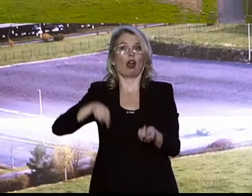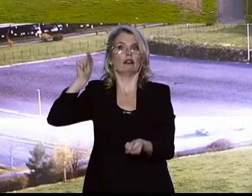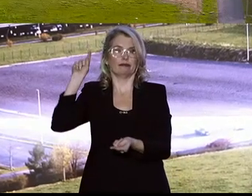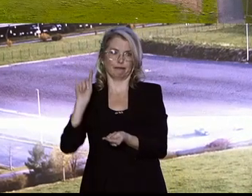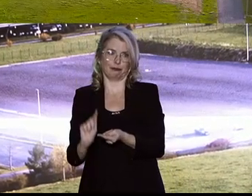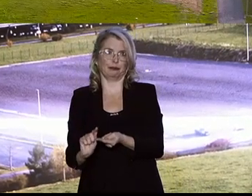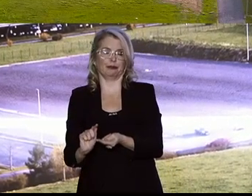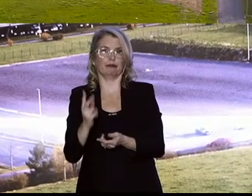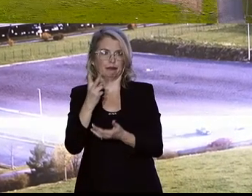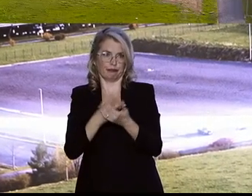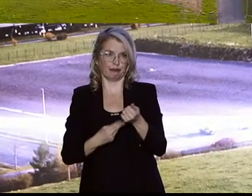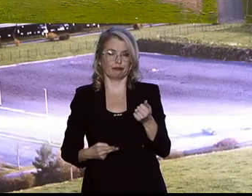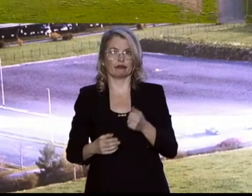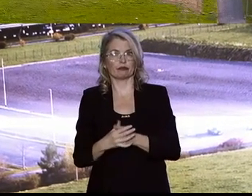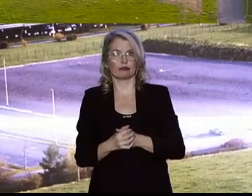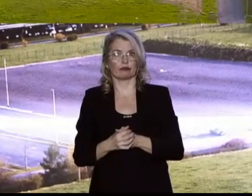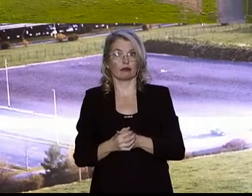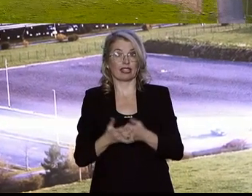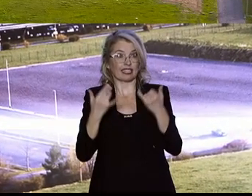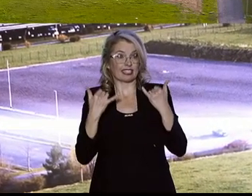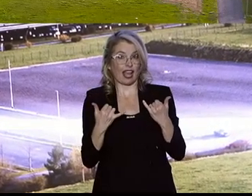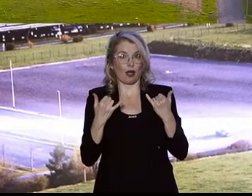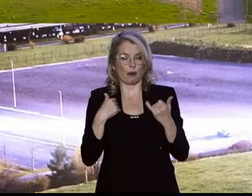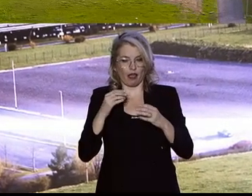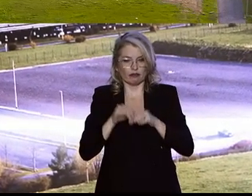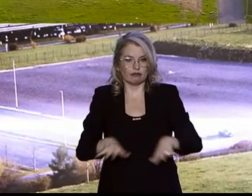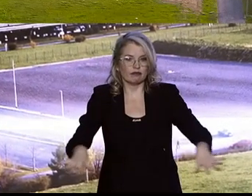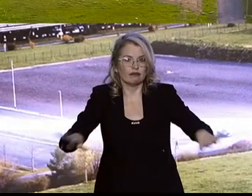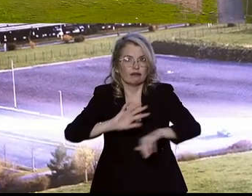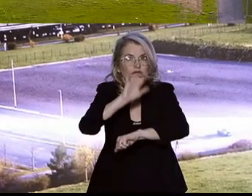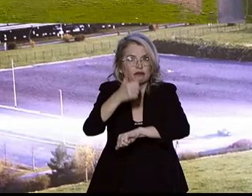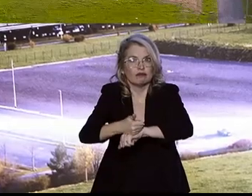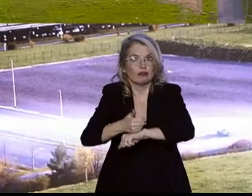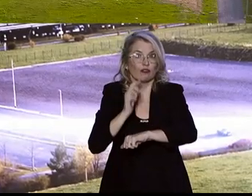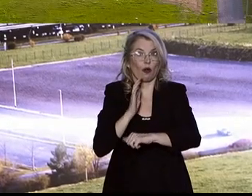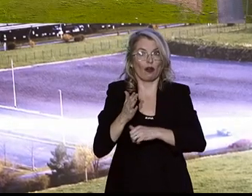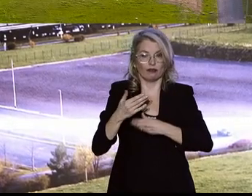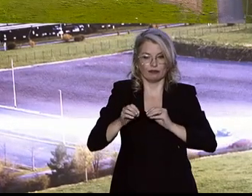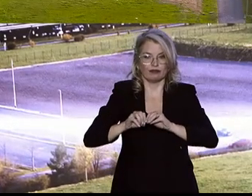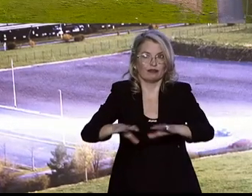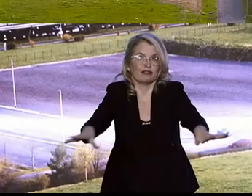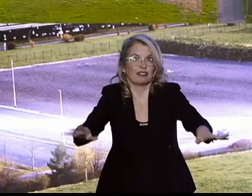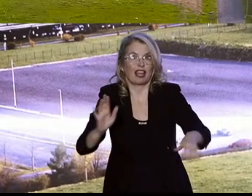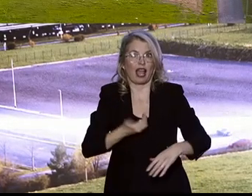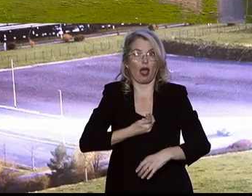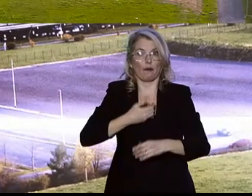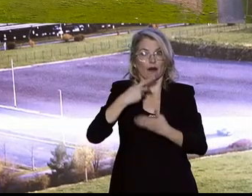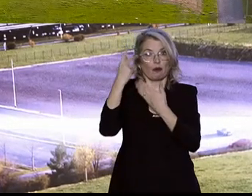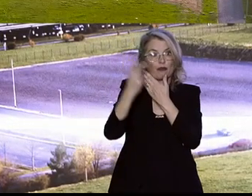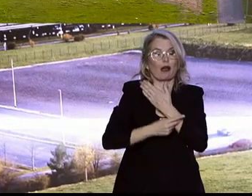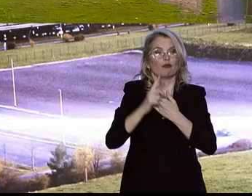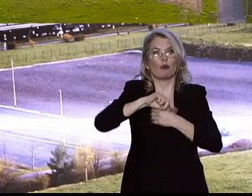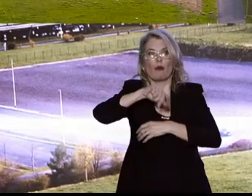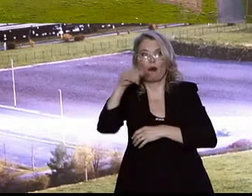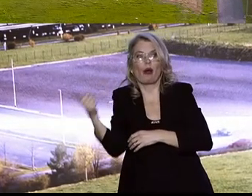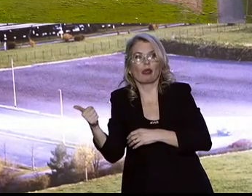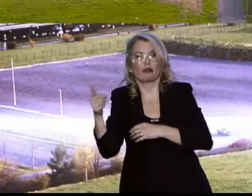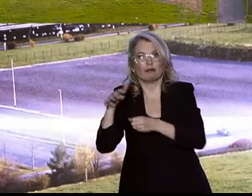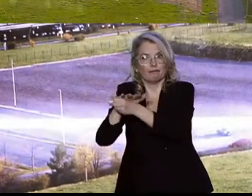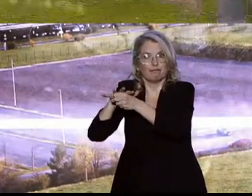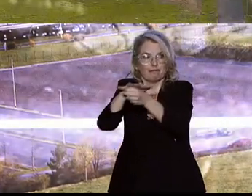and costs. Now, we are laying the groundwork of rolling out the platform to other